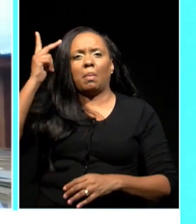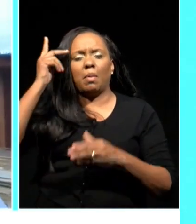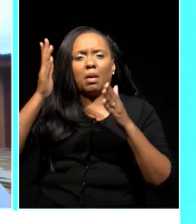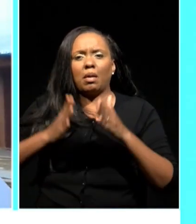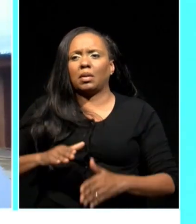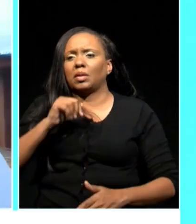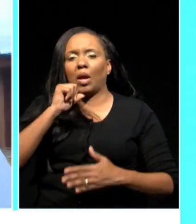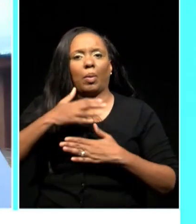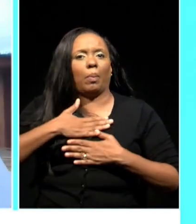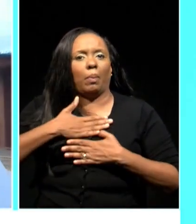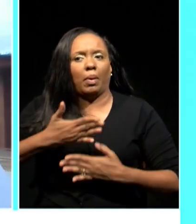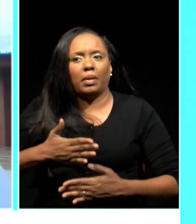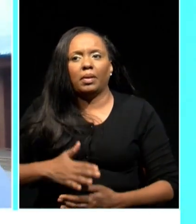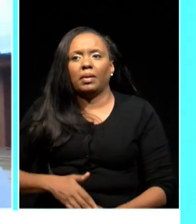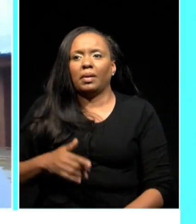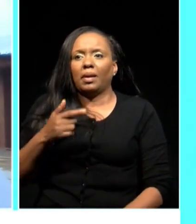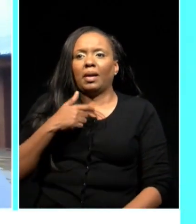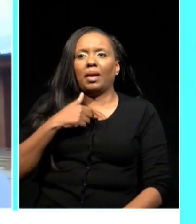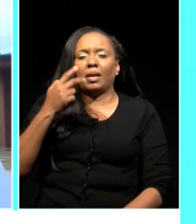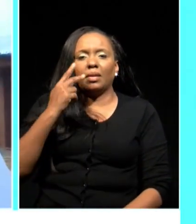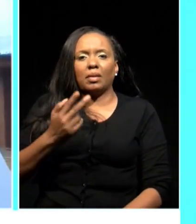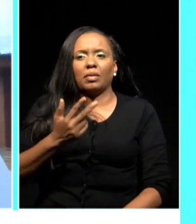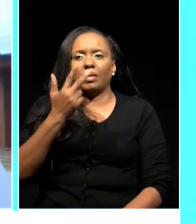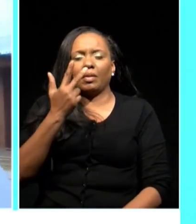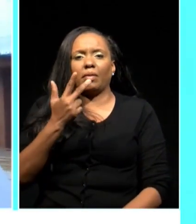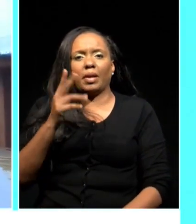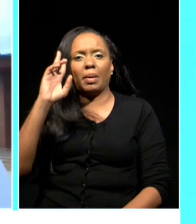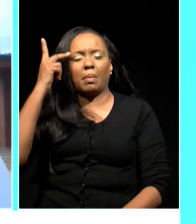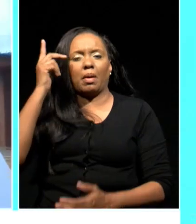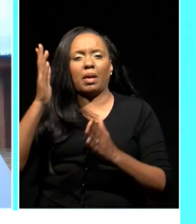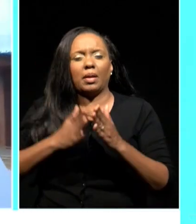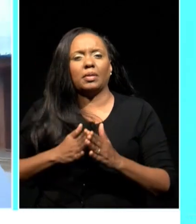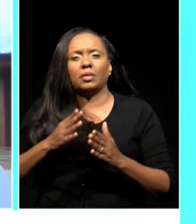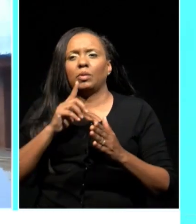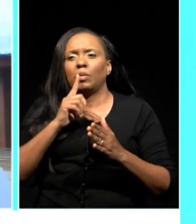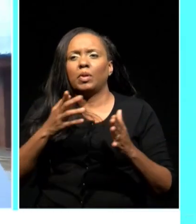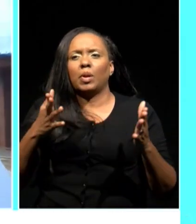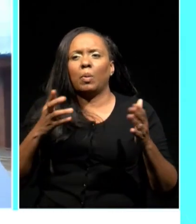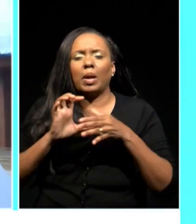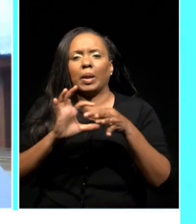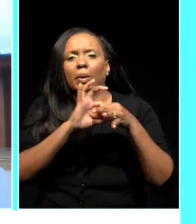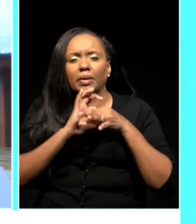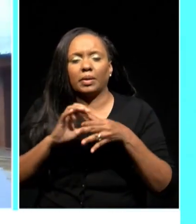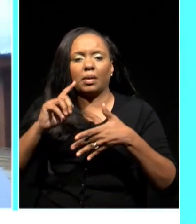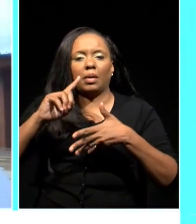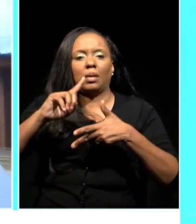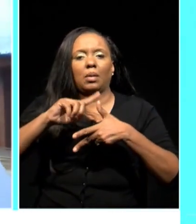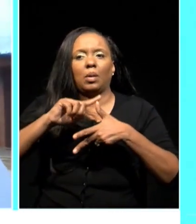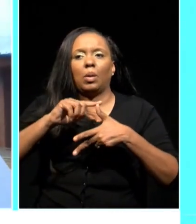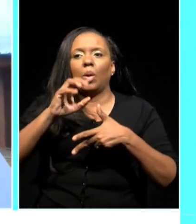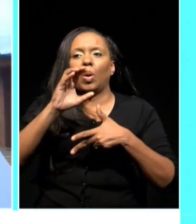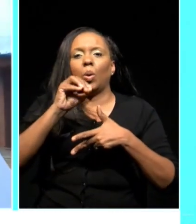outstanding politicians fighting for unity in the Caribbean in PJ Patterson, Wayne Arthur,